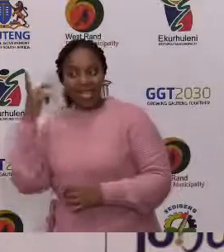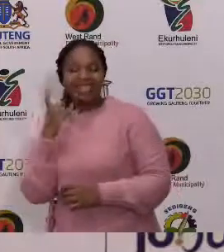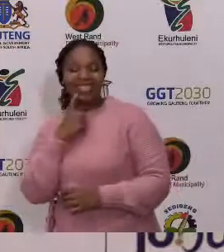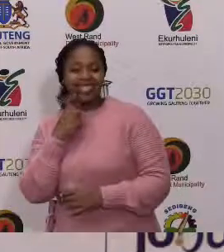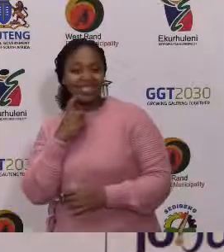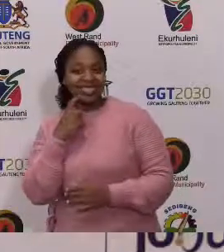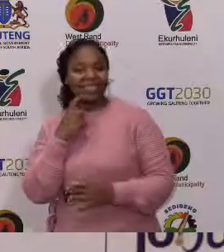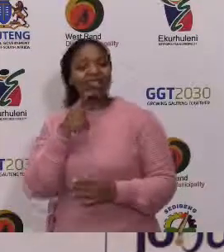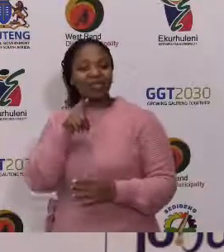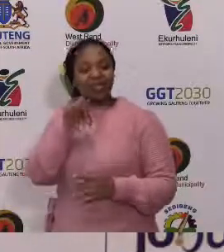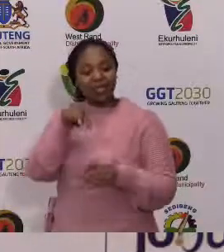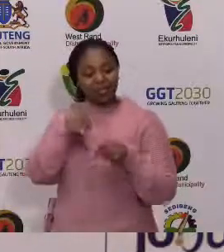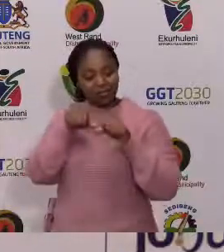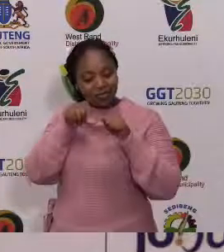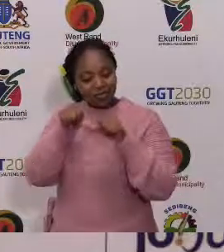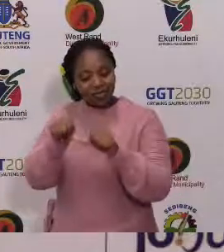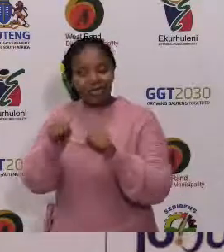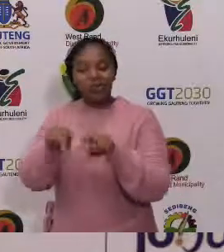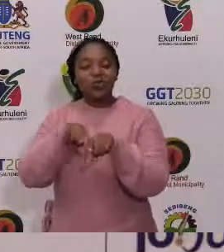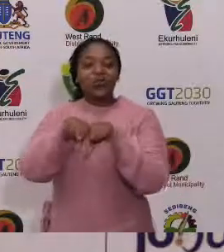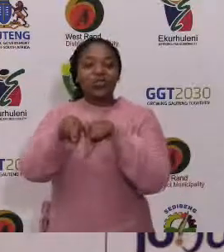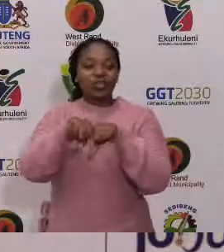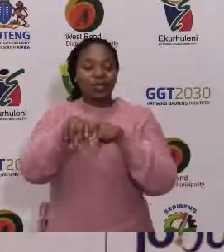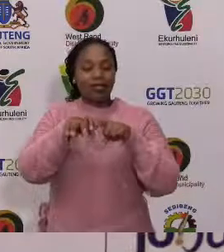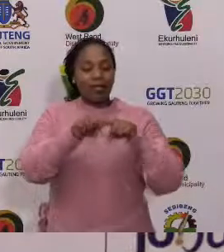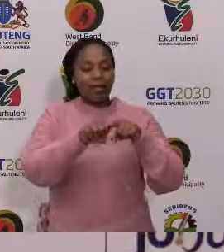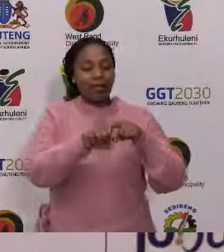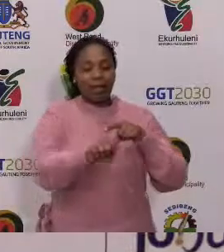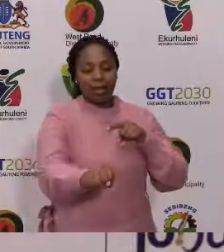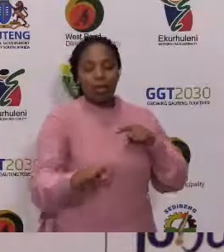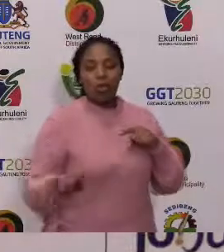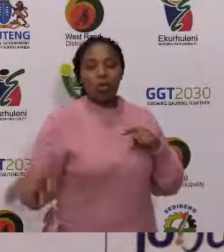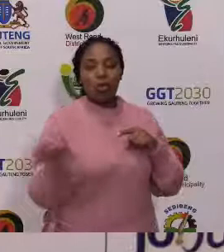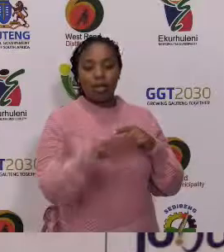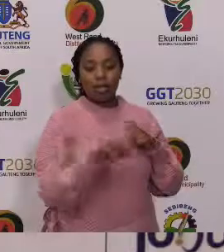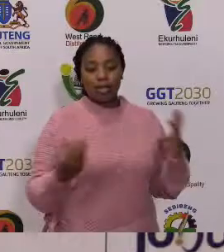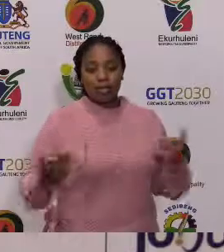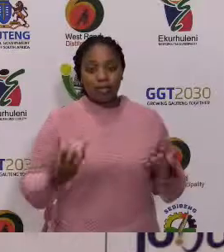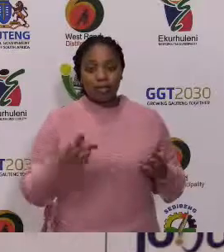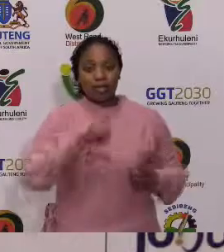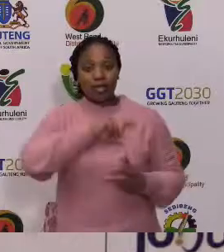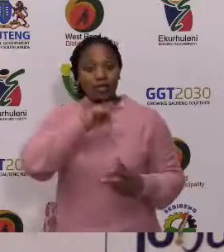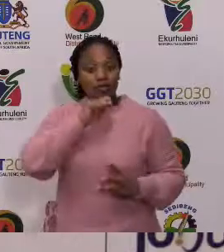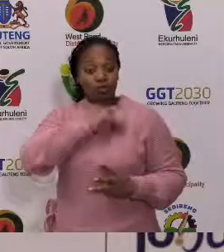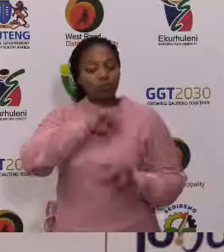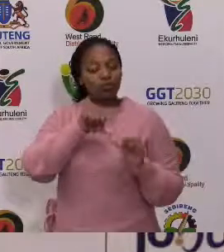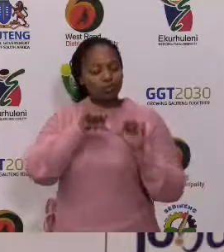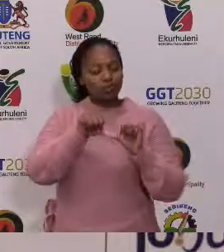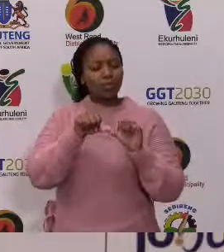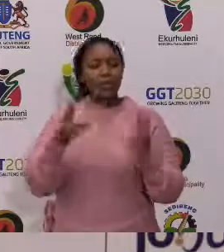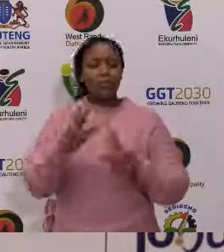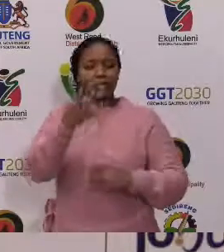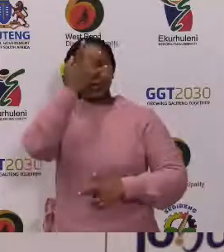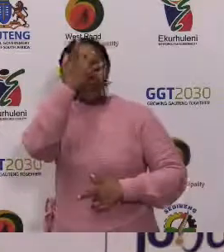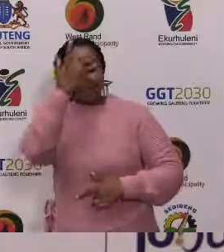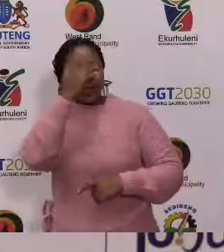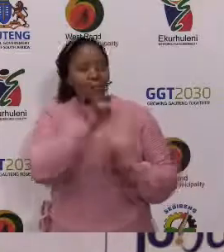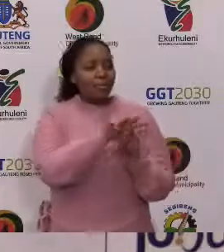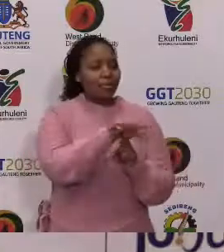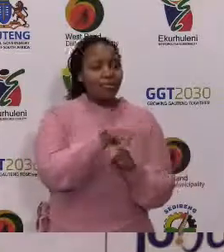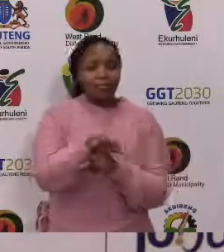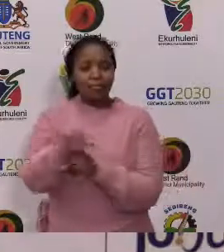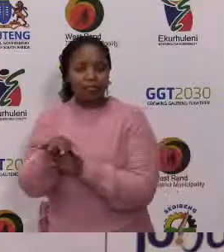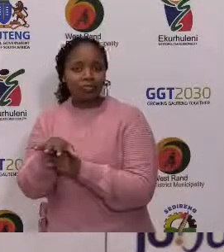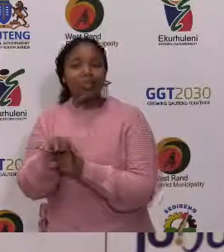track and trace all the people, because the fire is burning, and the fire is likely to